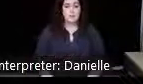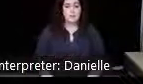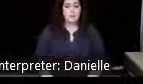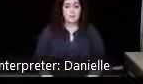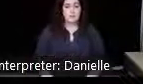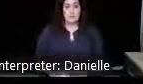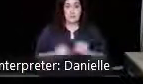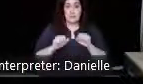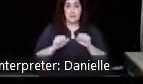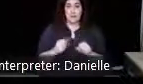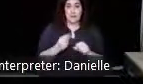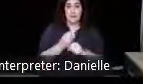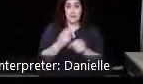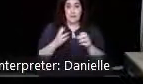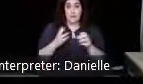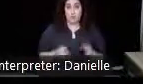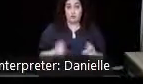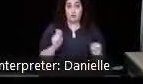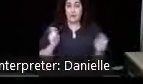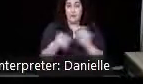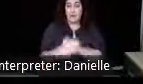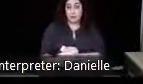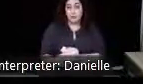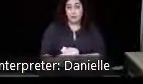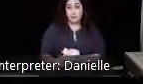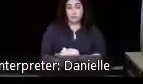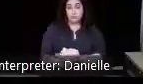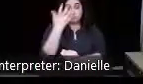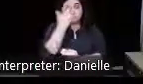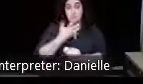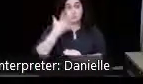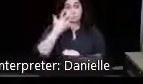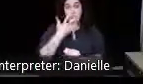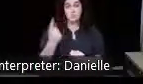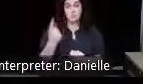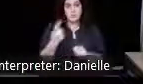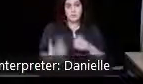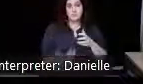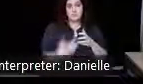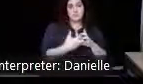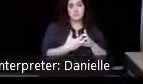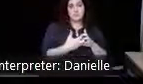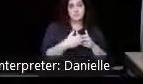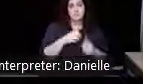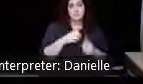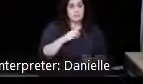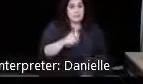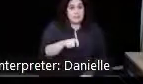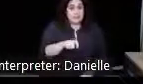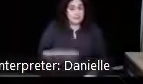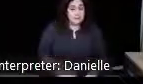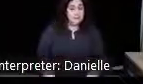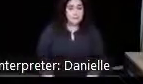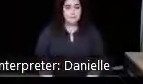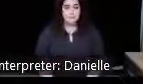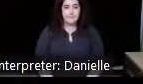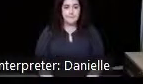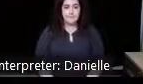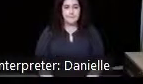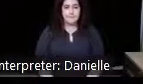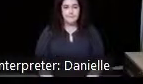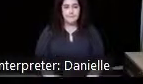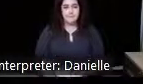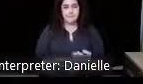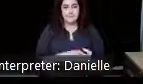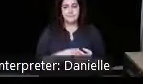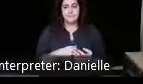to alter the visual representation to something that is more in keeping with their needs? Alternative text